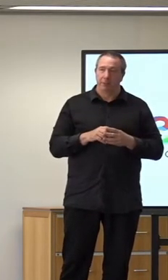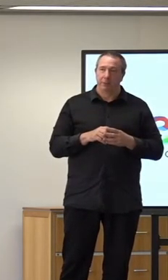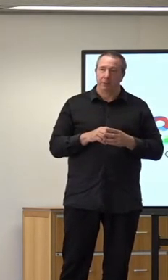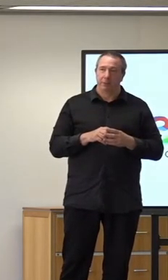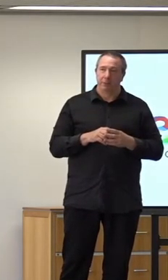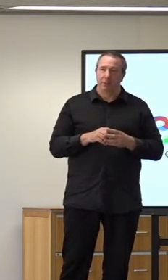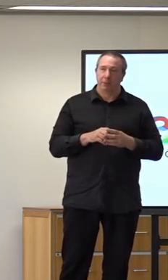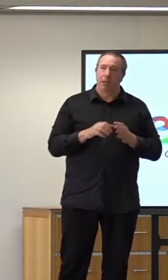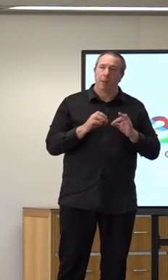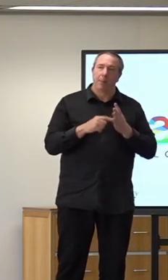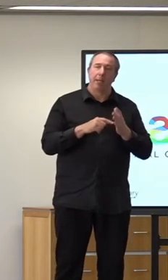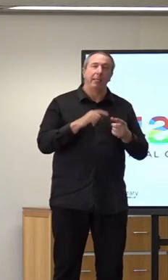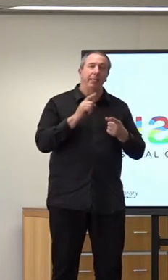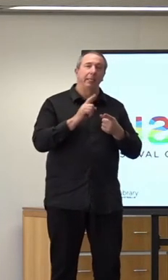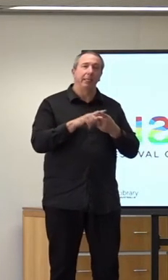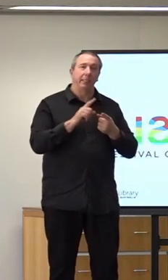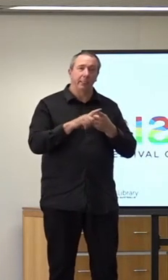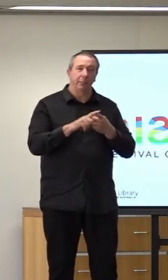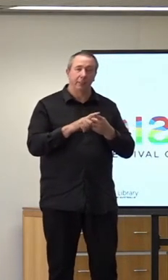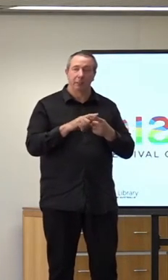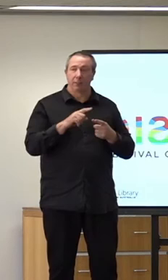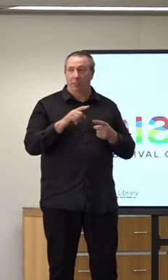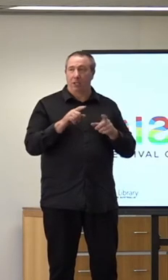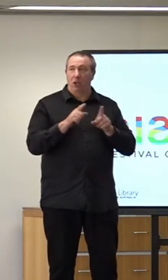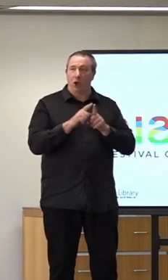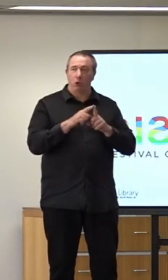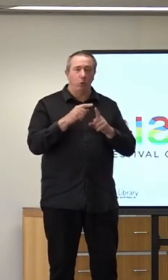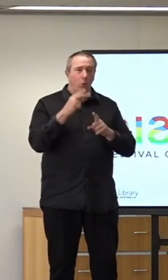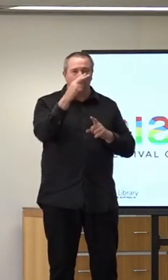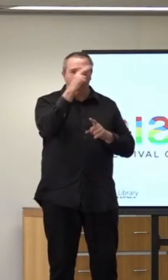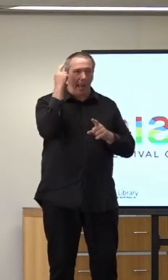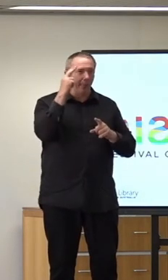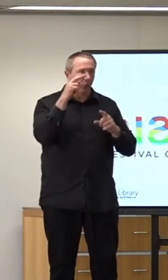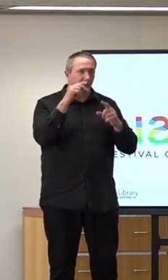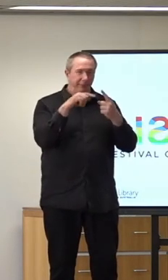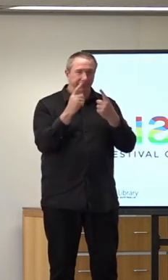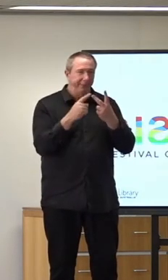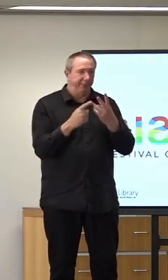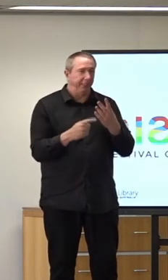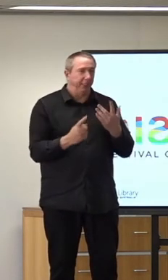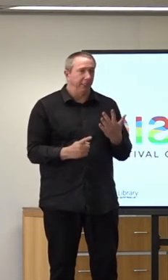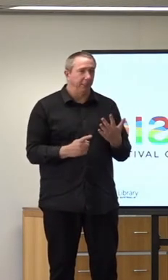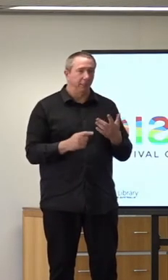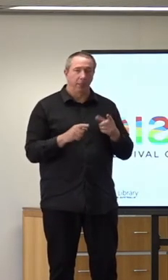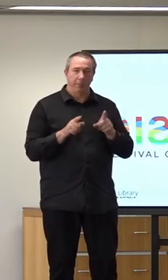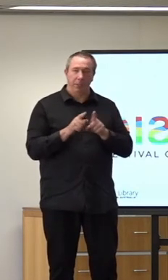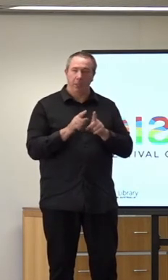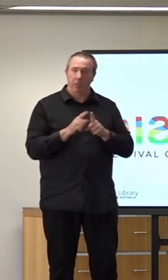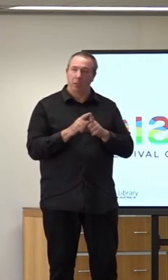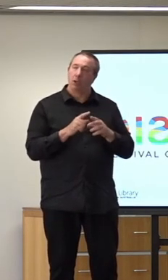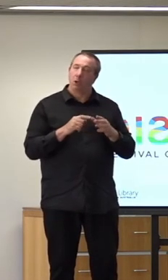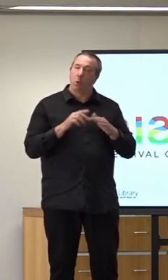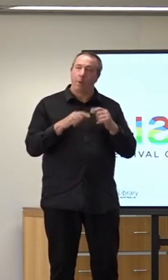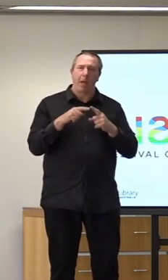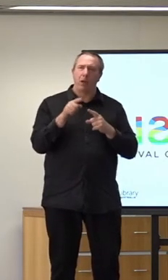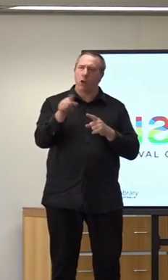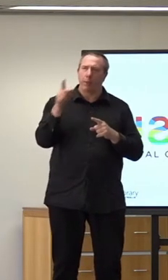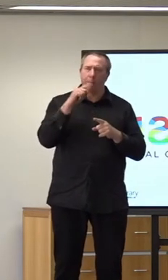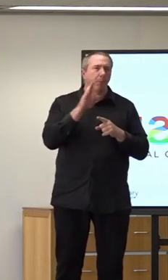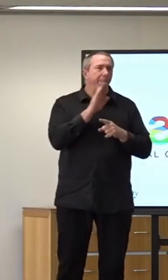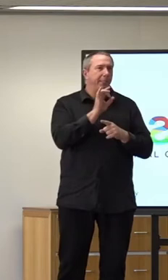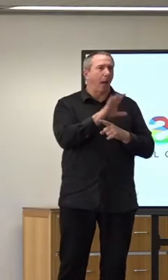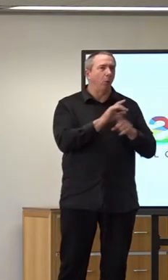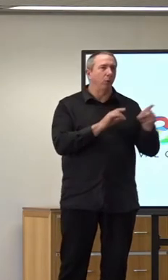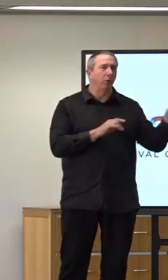still has the propensity to other, because you're labeling all those things and there are things that aren't included in that. So what about those people that are left out of